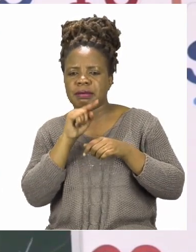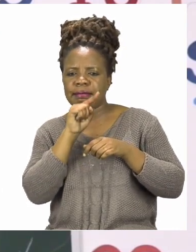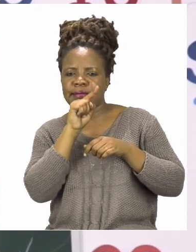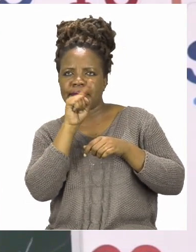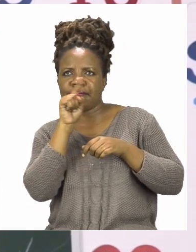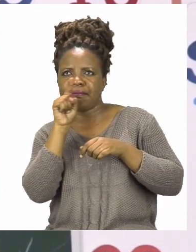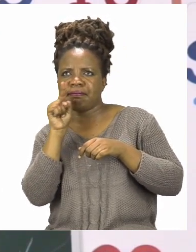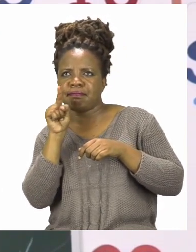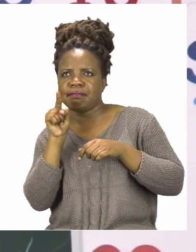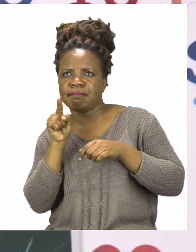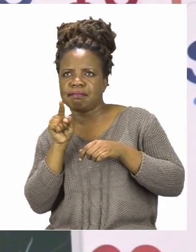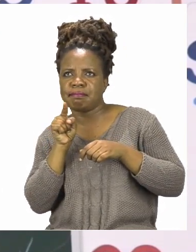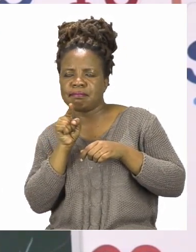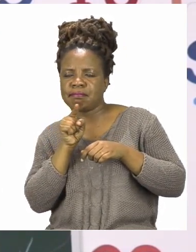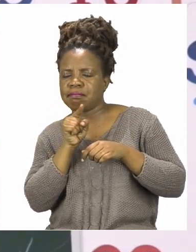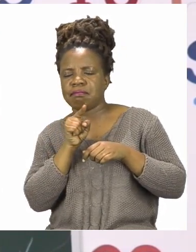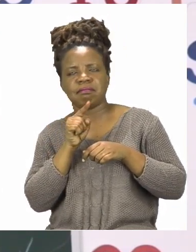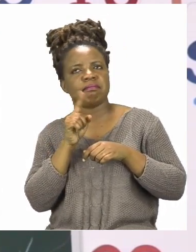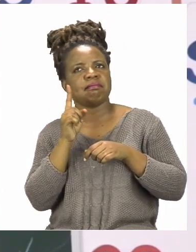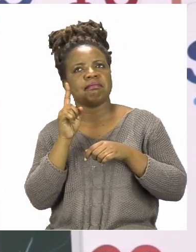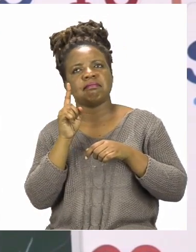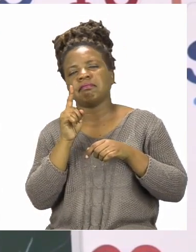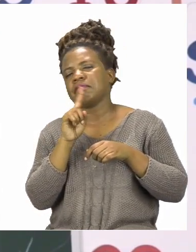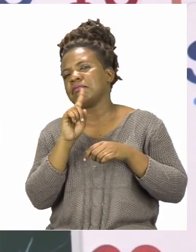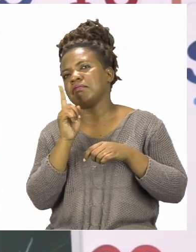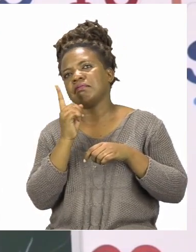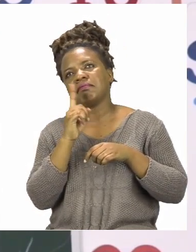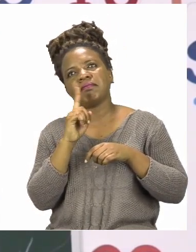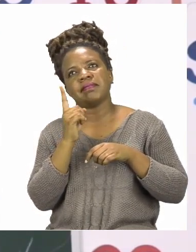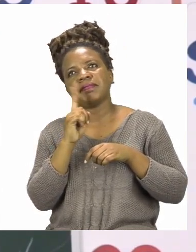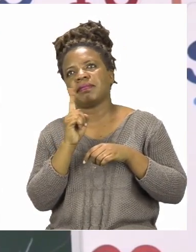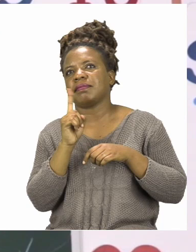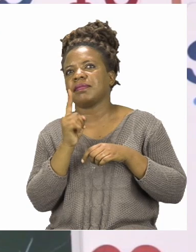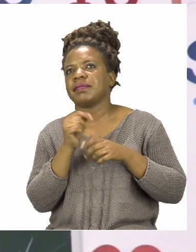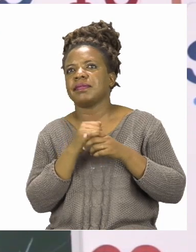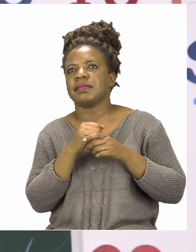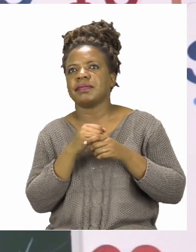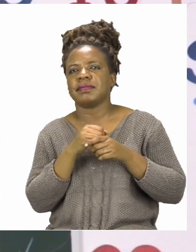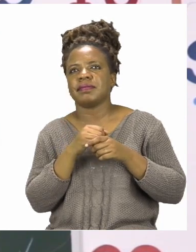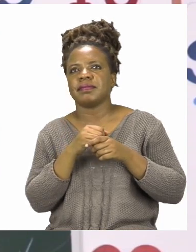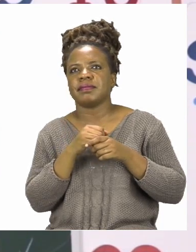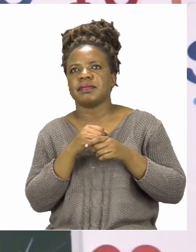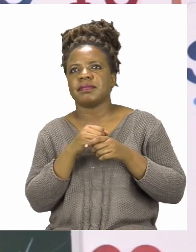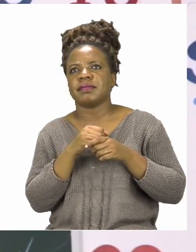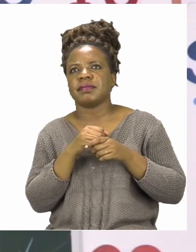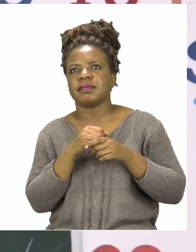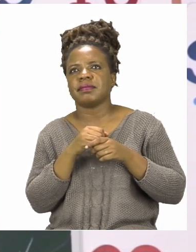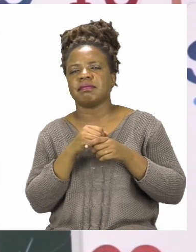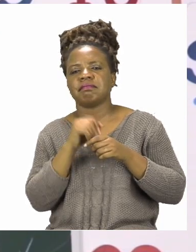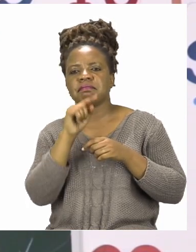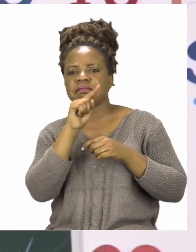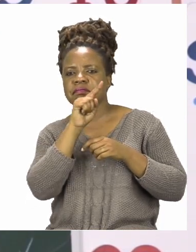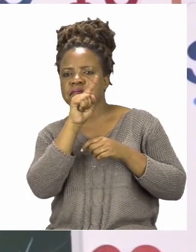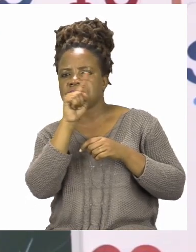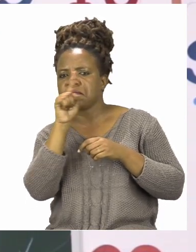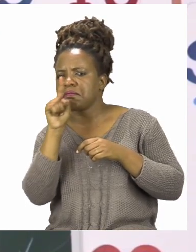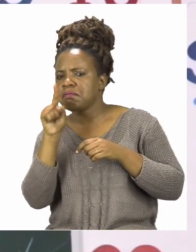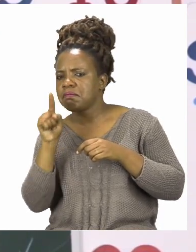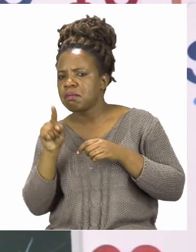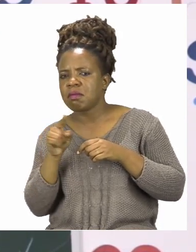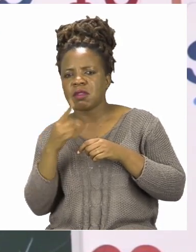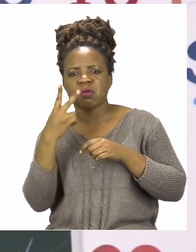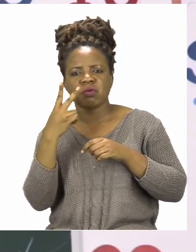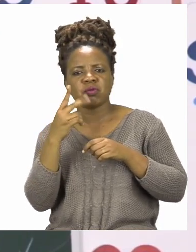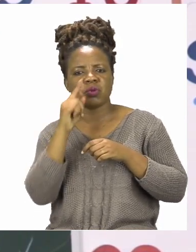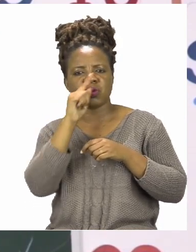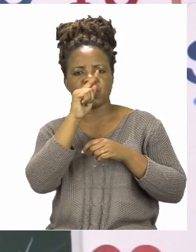is circular. We can't call them two lines because they need to meet at a point, just like